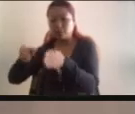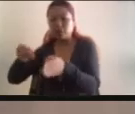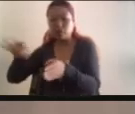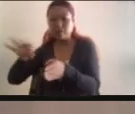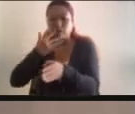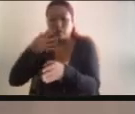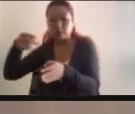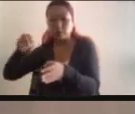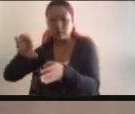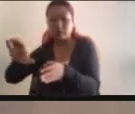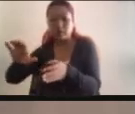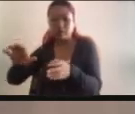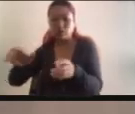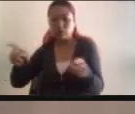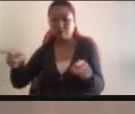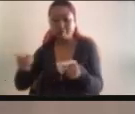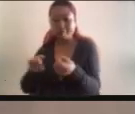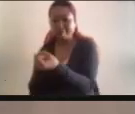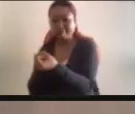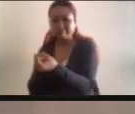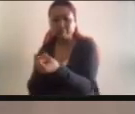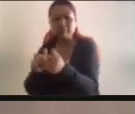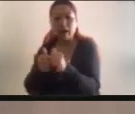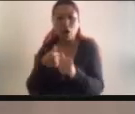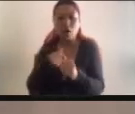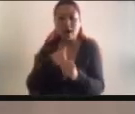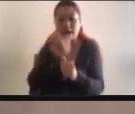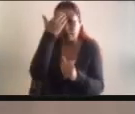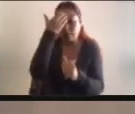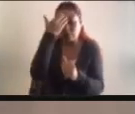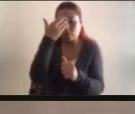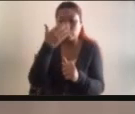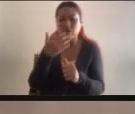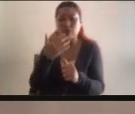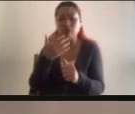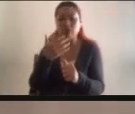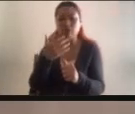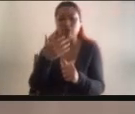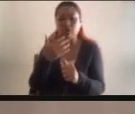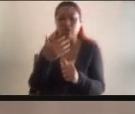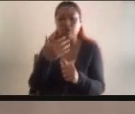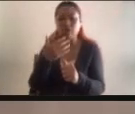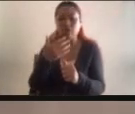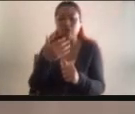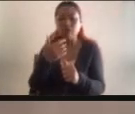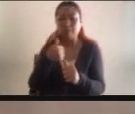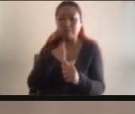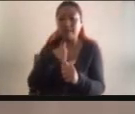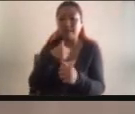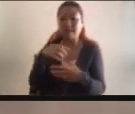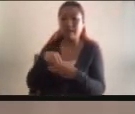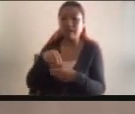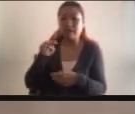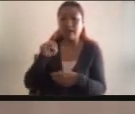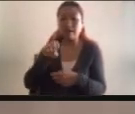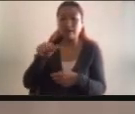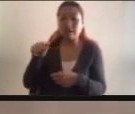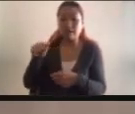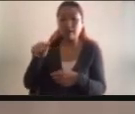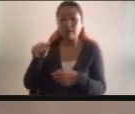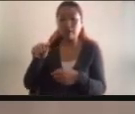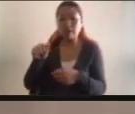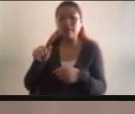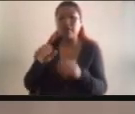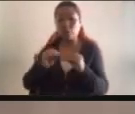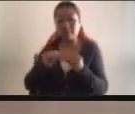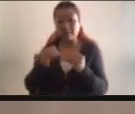culture? How do I share what I know about being in NASA and moving up the